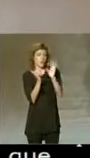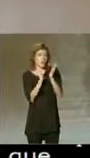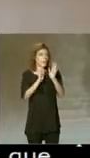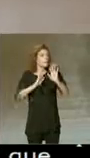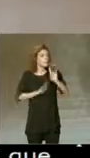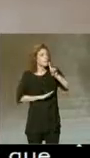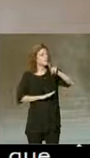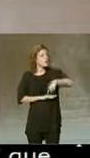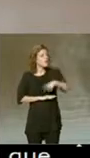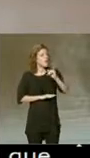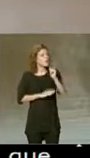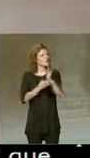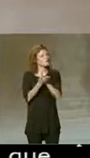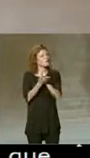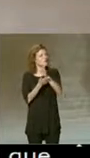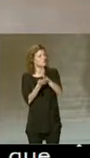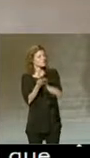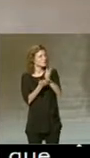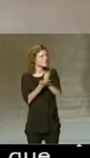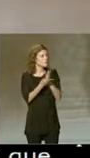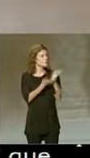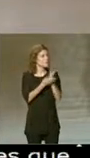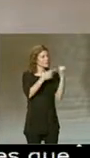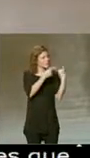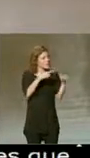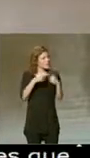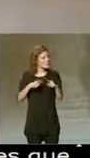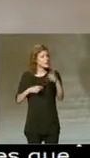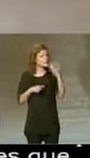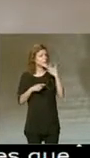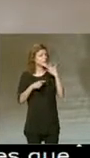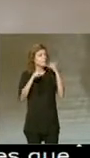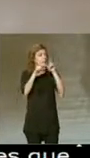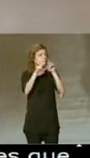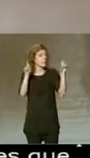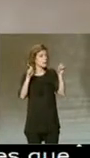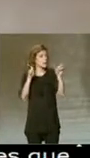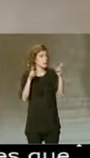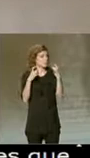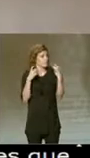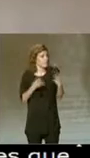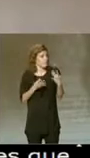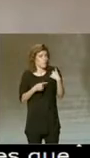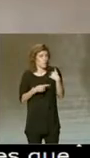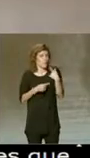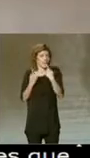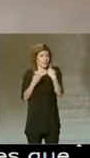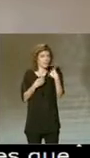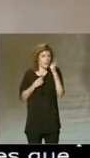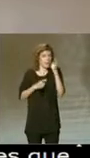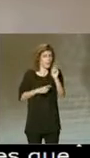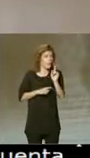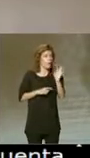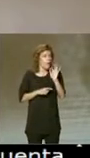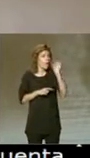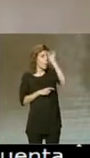changing, but the society is also offering channels. If companies do not anticipate themselves, if